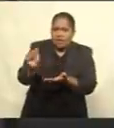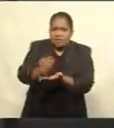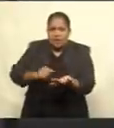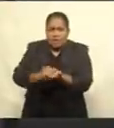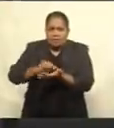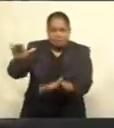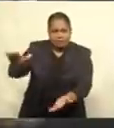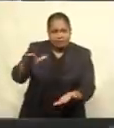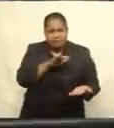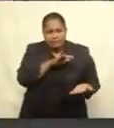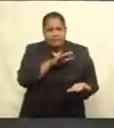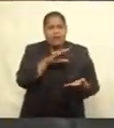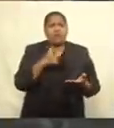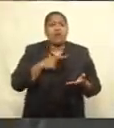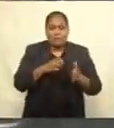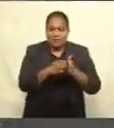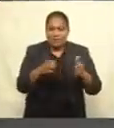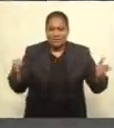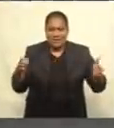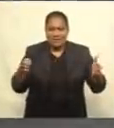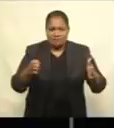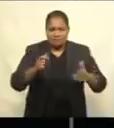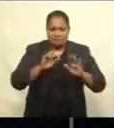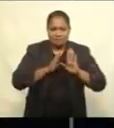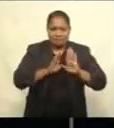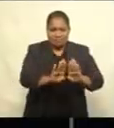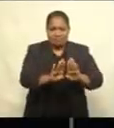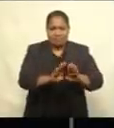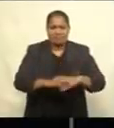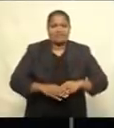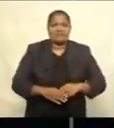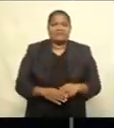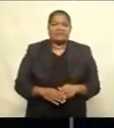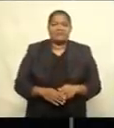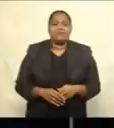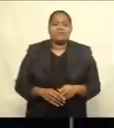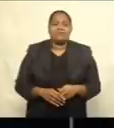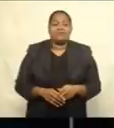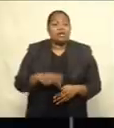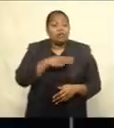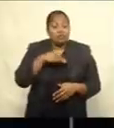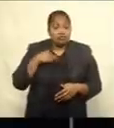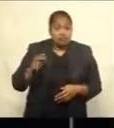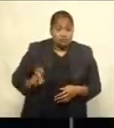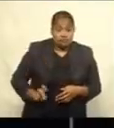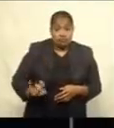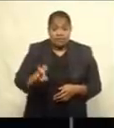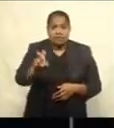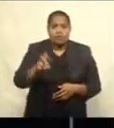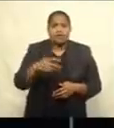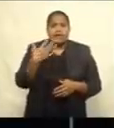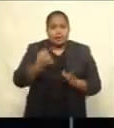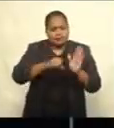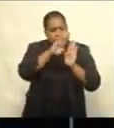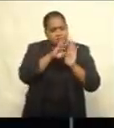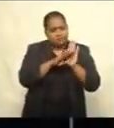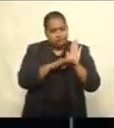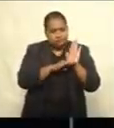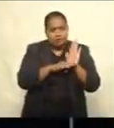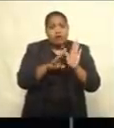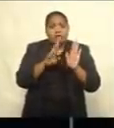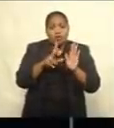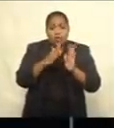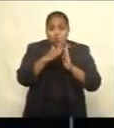lockdown. Jeshulal, FBC News. The Ministry of Transport has set up protocols for trucks and cargo